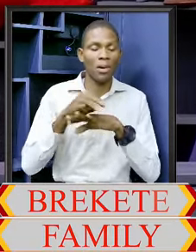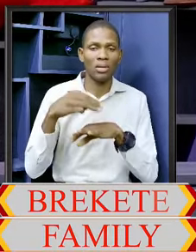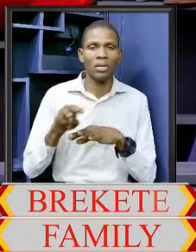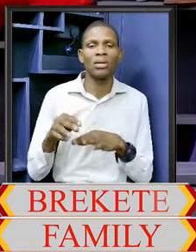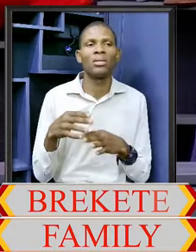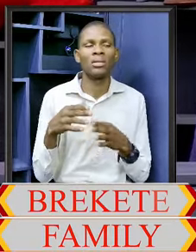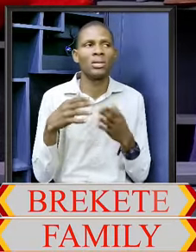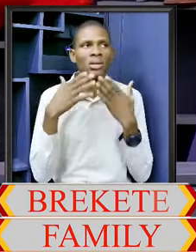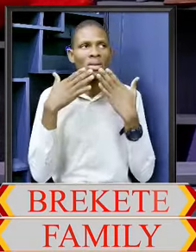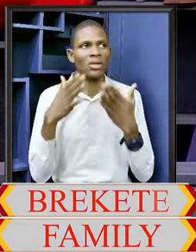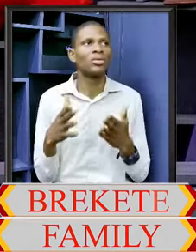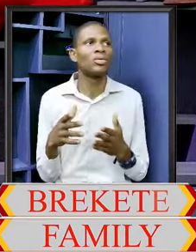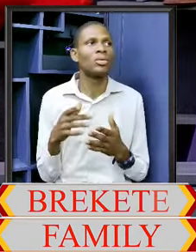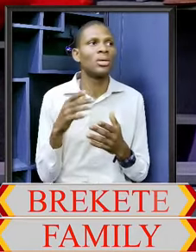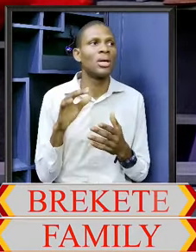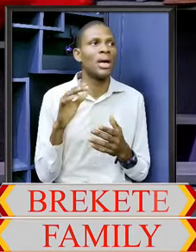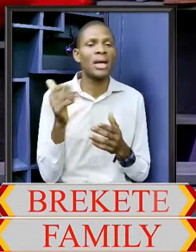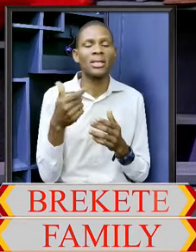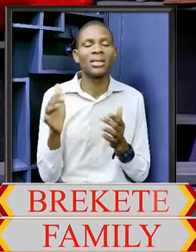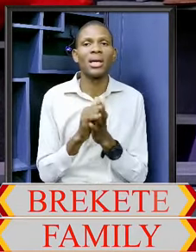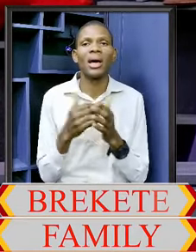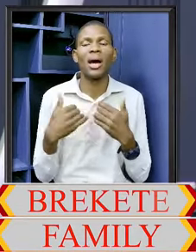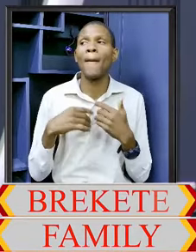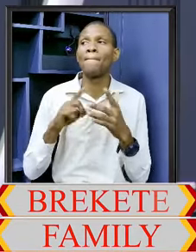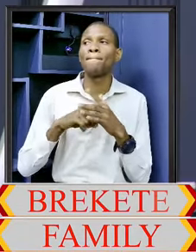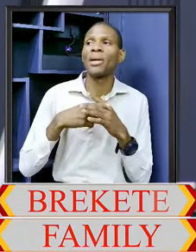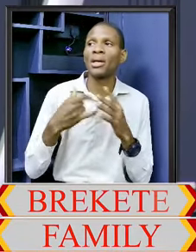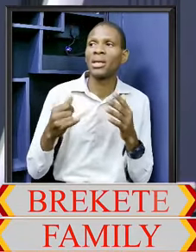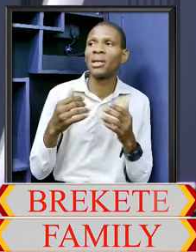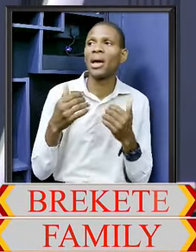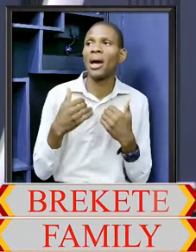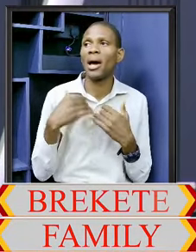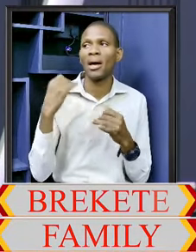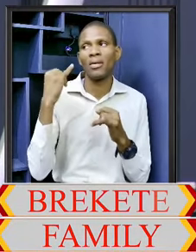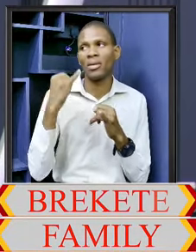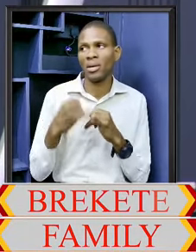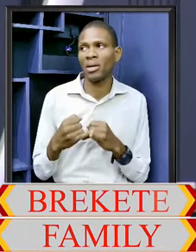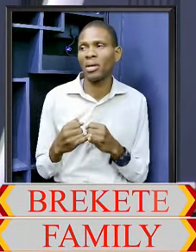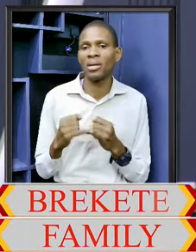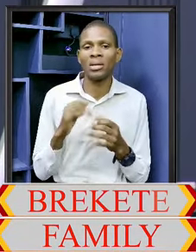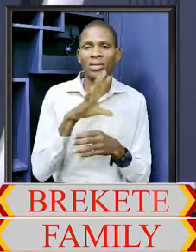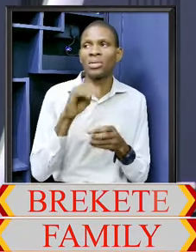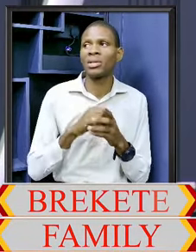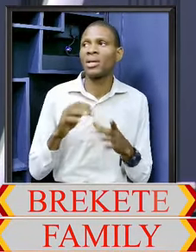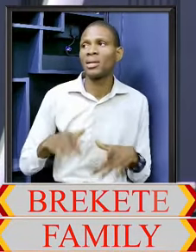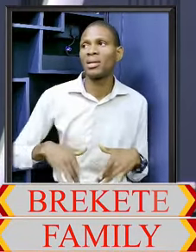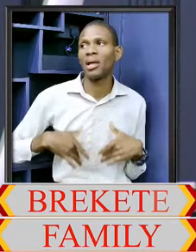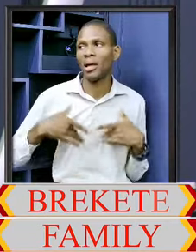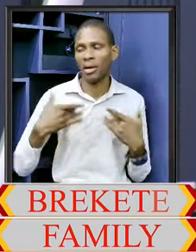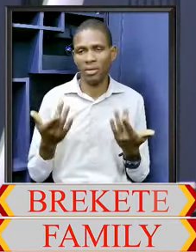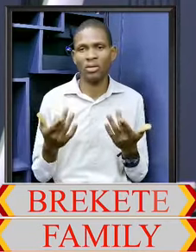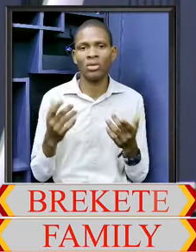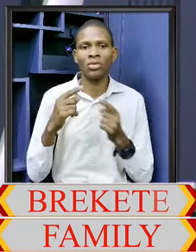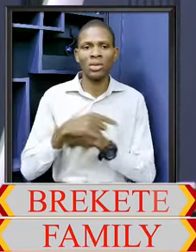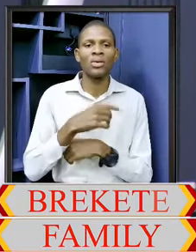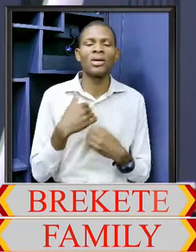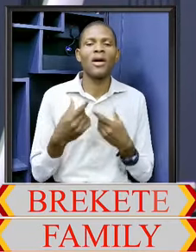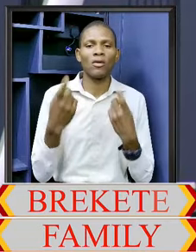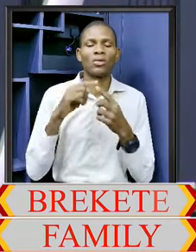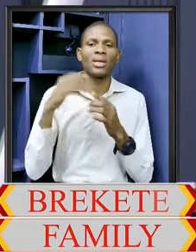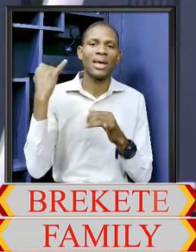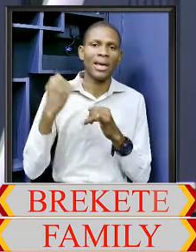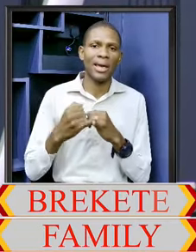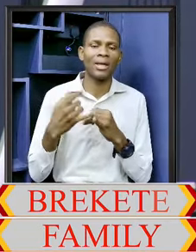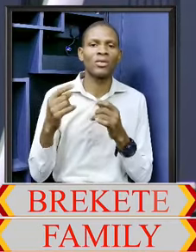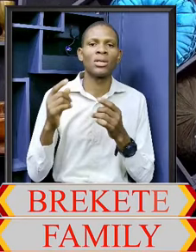My brothers, my sisters, when I know say anything where get beginning, it get end. Including life itself. Today we don't come to the